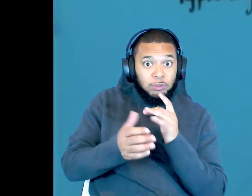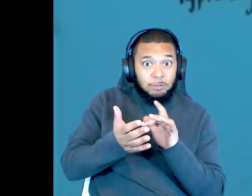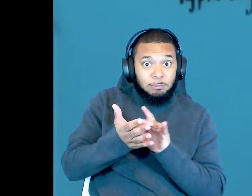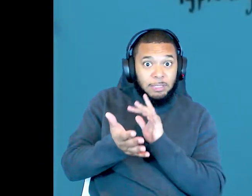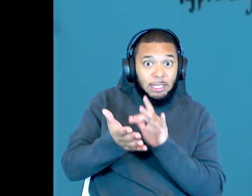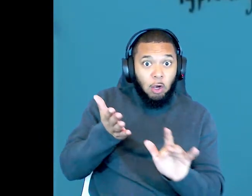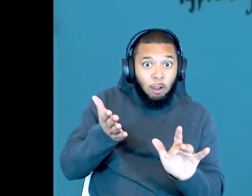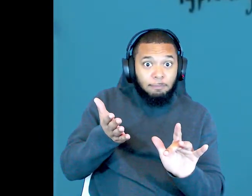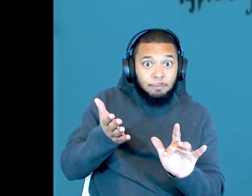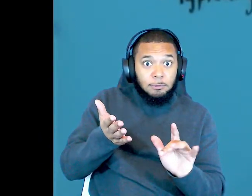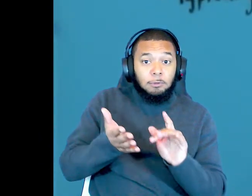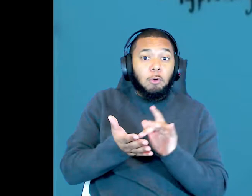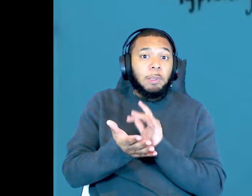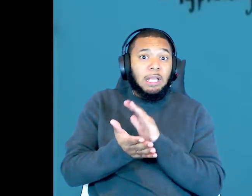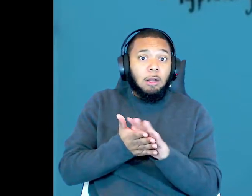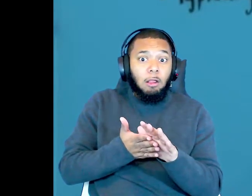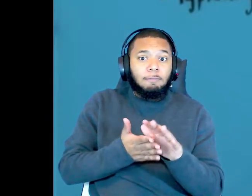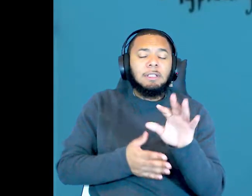90 days.